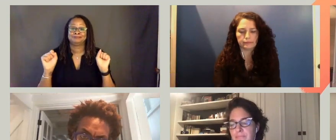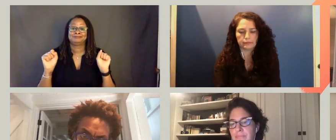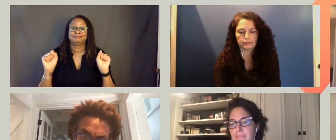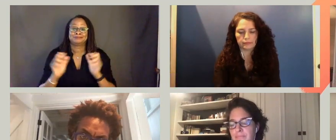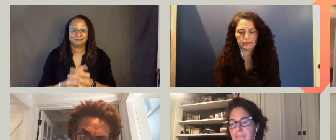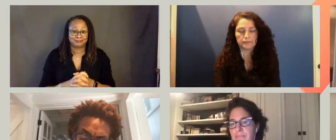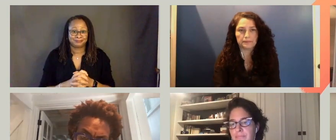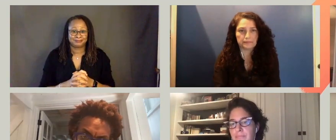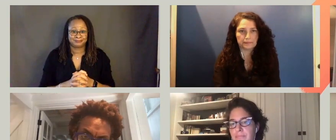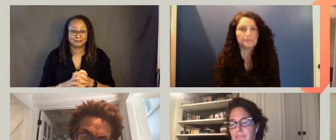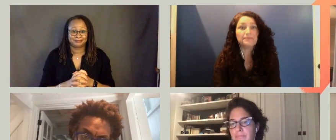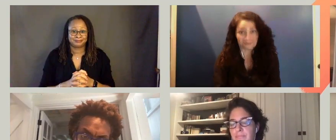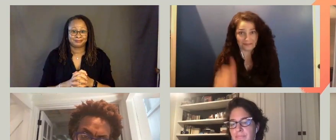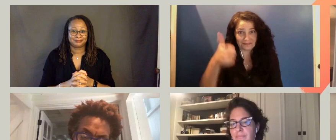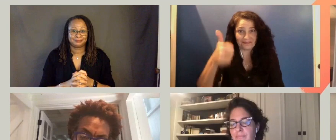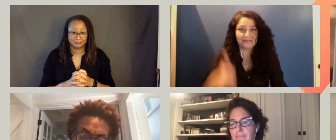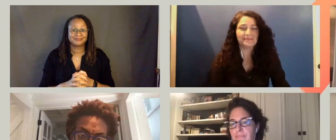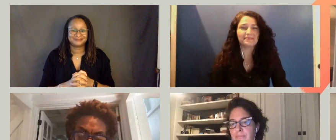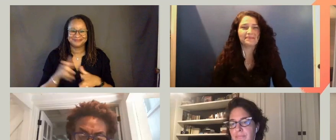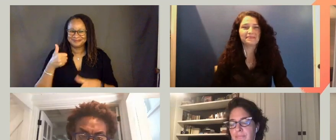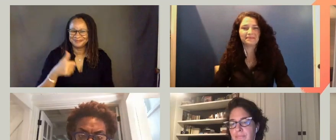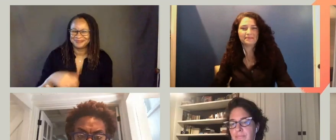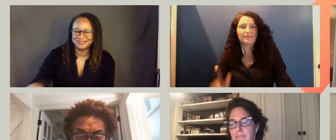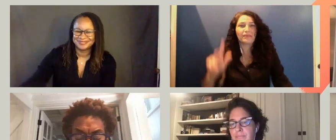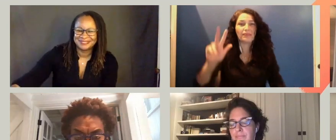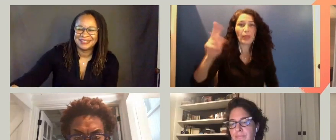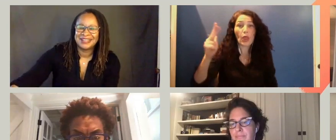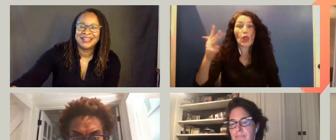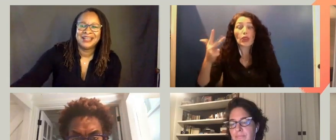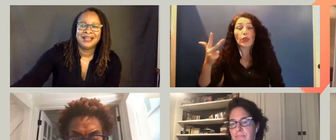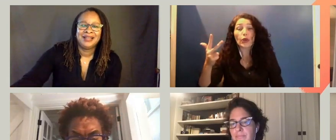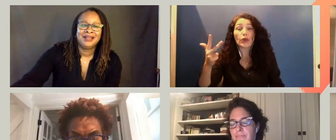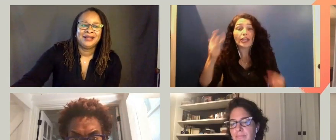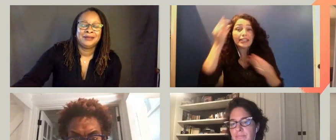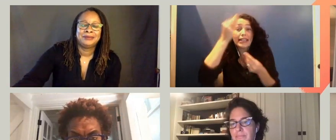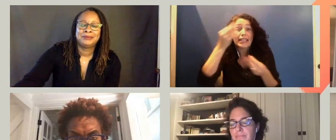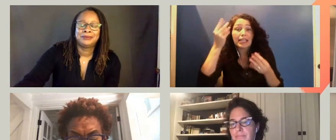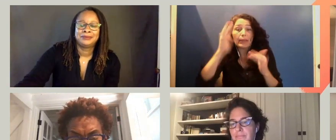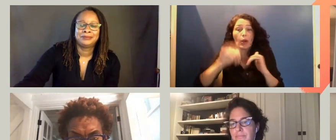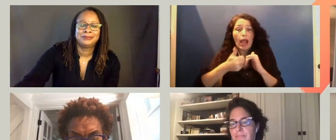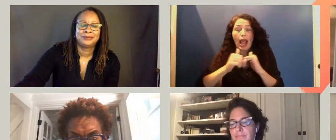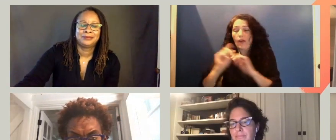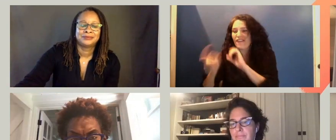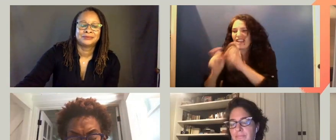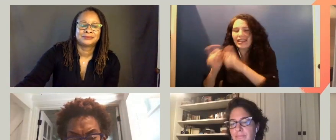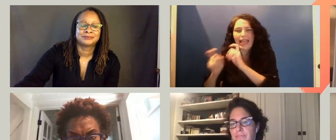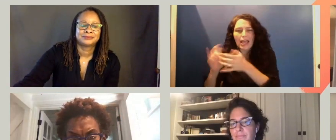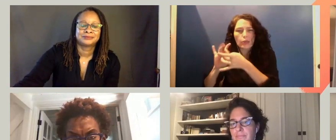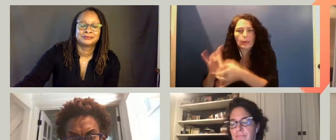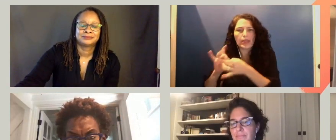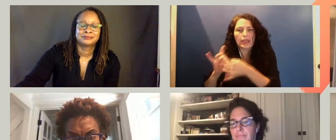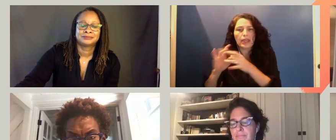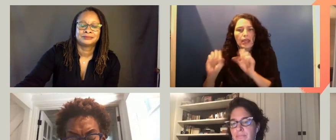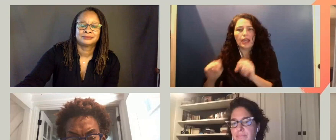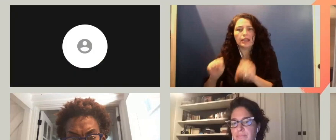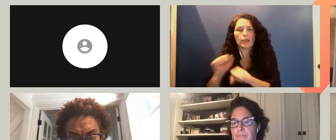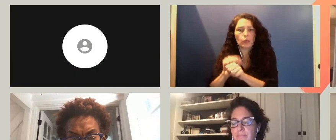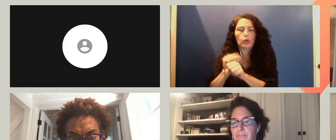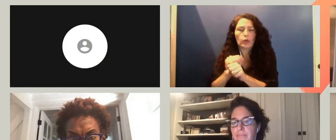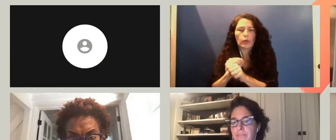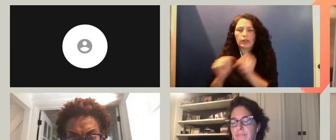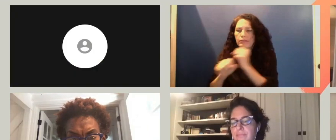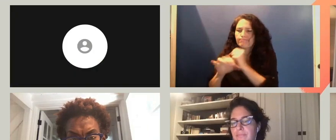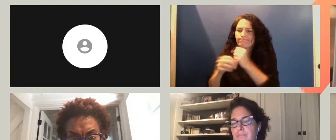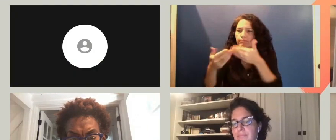I think that as a baseline. And then third is, you know, really thinking about how philanthropy can work with commercial entities to invest in that